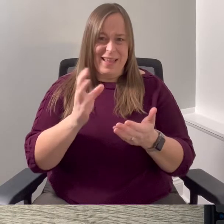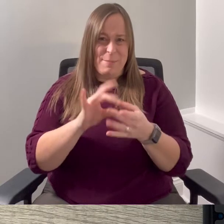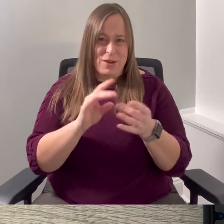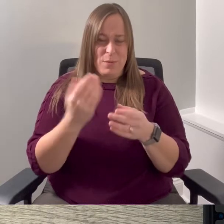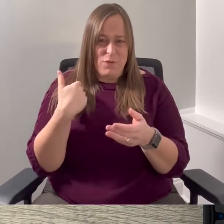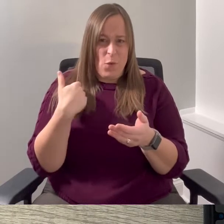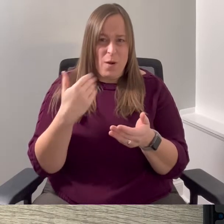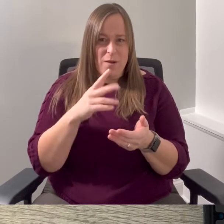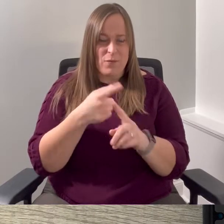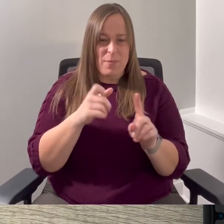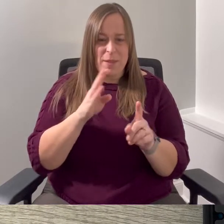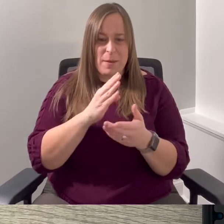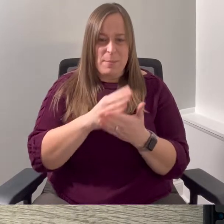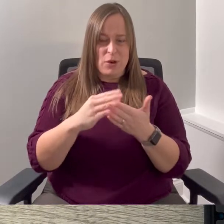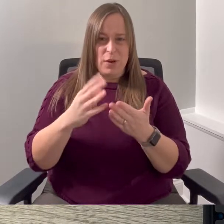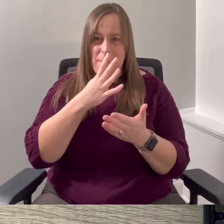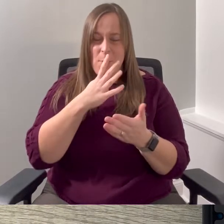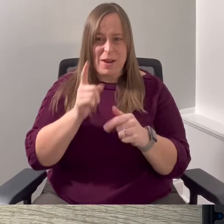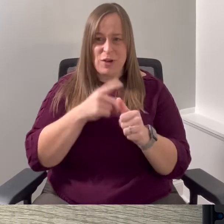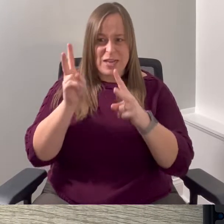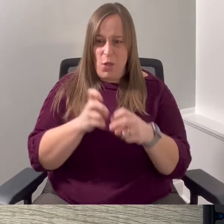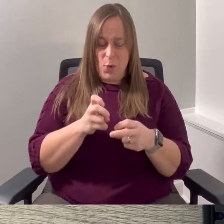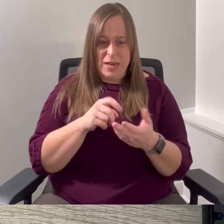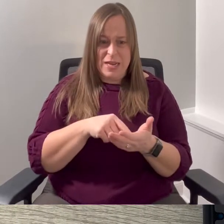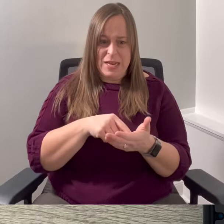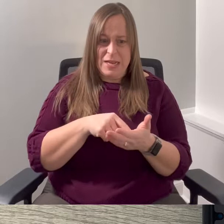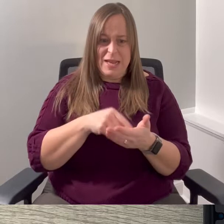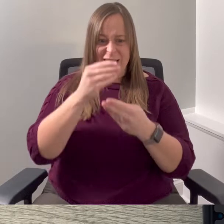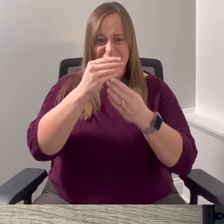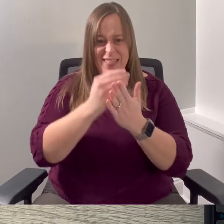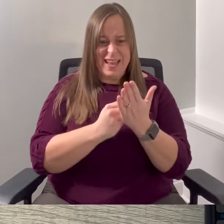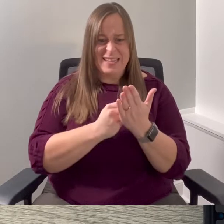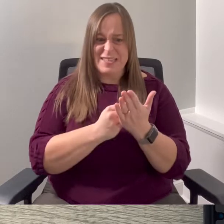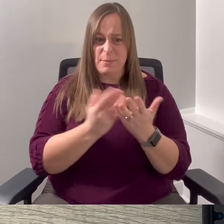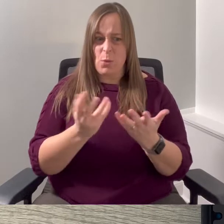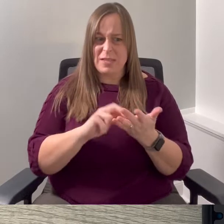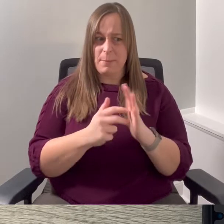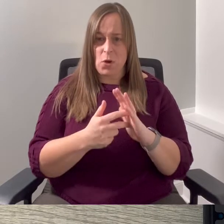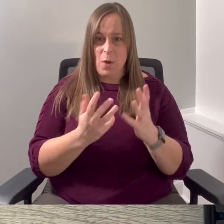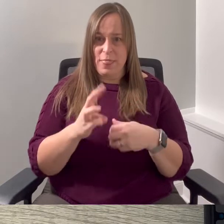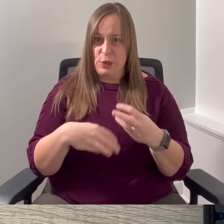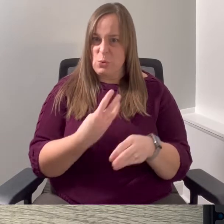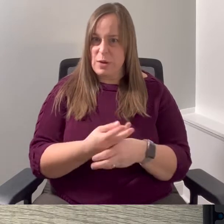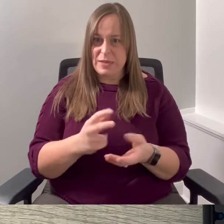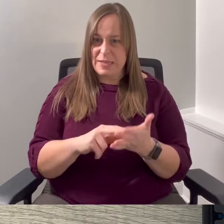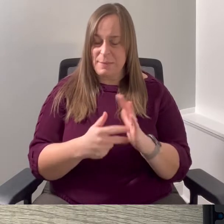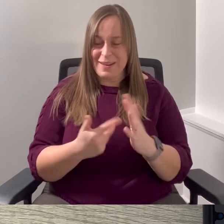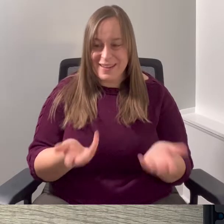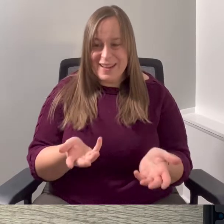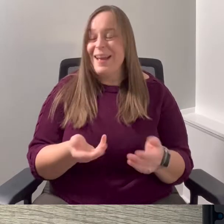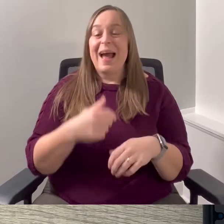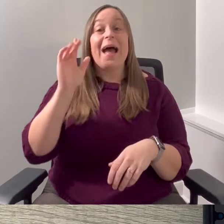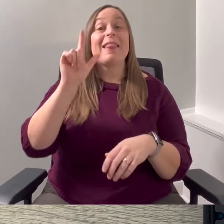when I first downloaded it. There's a list and like sinking funds, what in the world? I later found out what